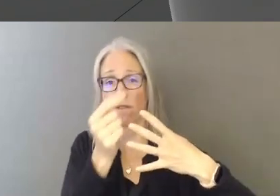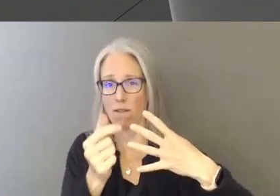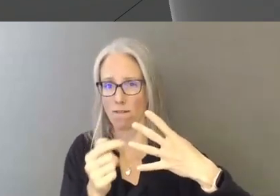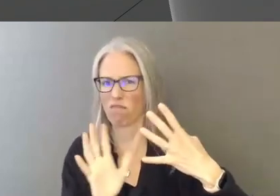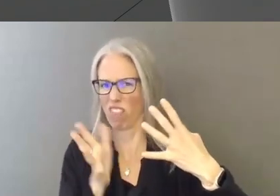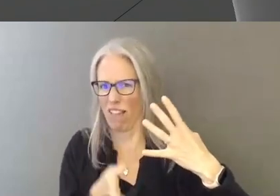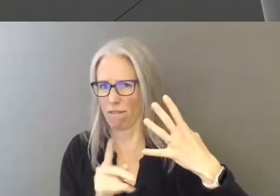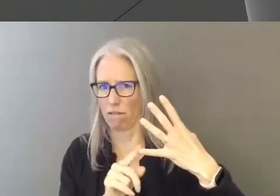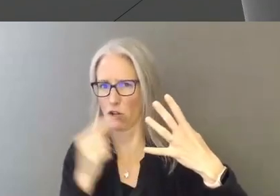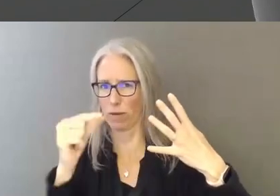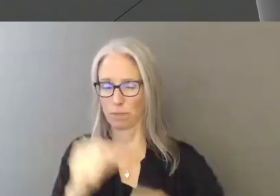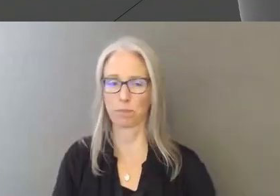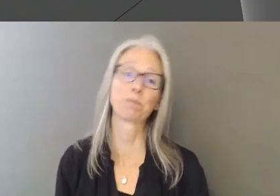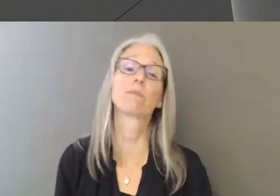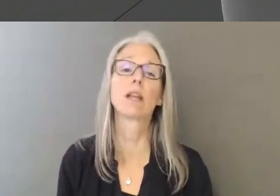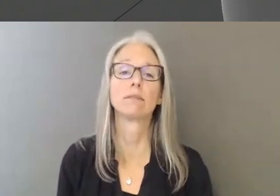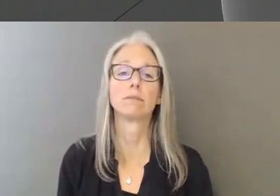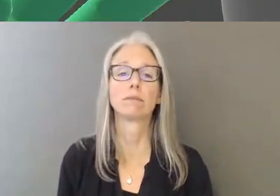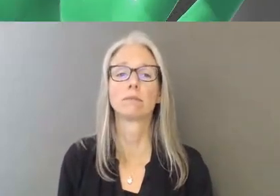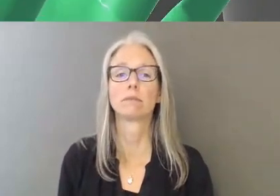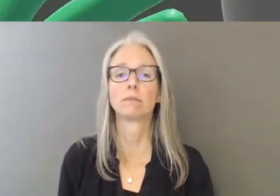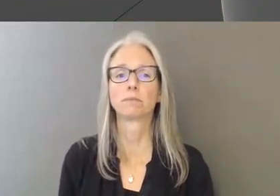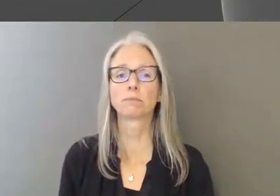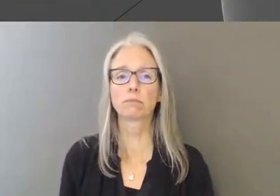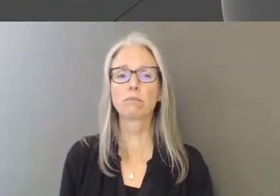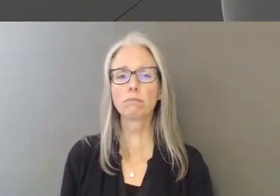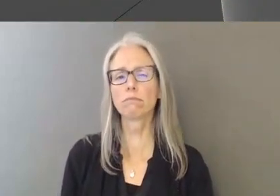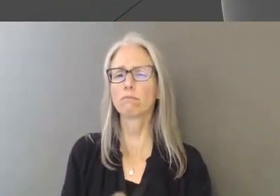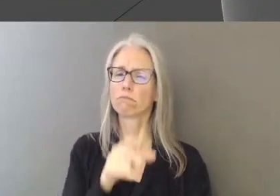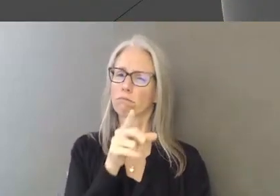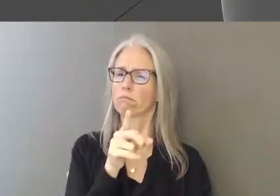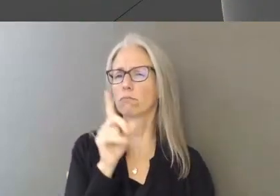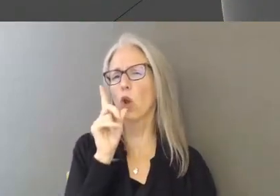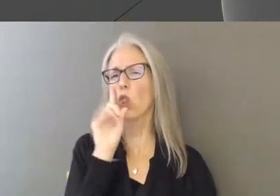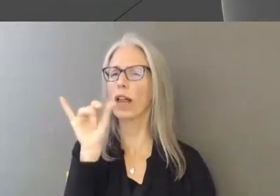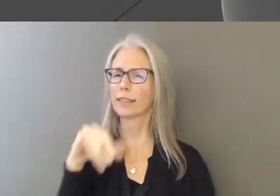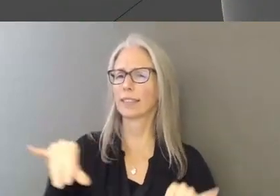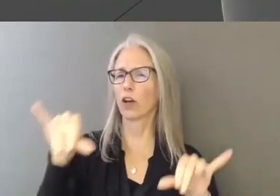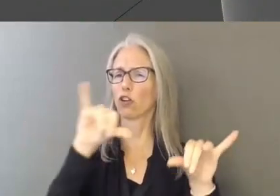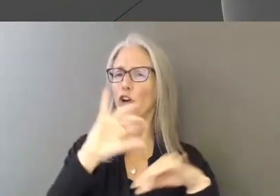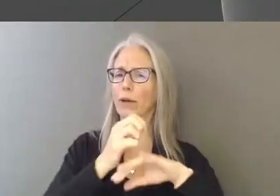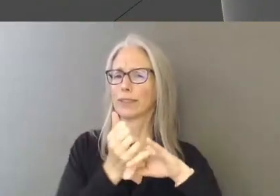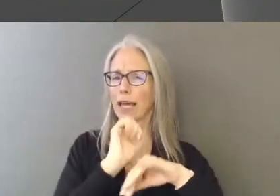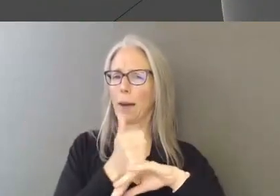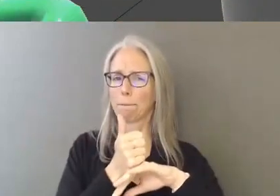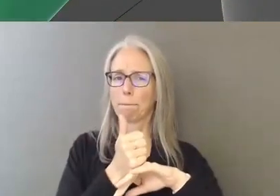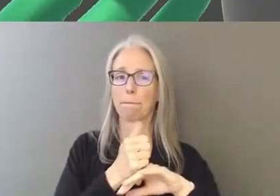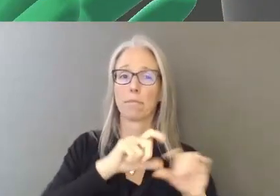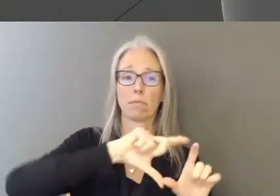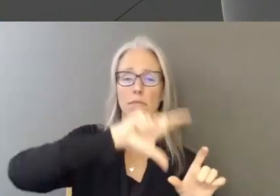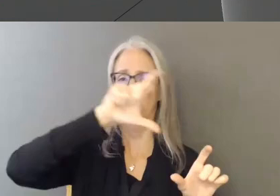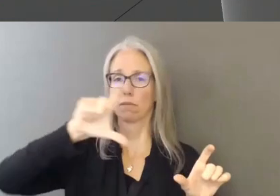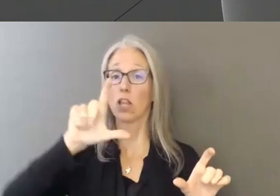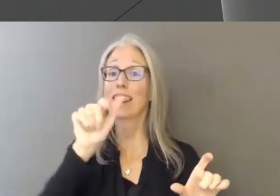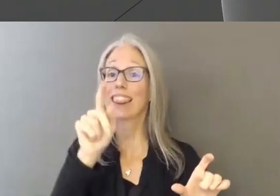Okay, so bile ducts. This is kind of a standard configuration of bile ducts in the liver. So you have the liver making a lot of